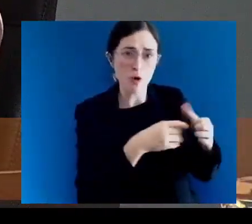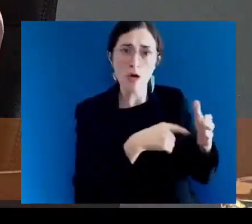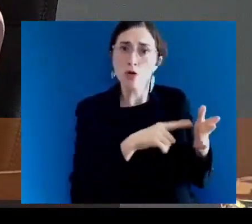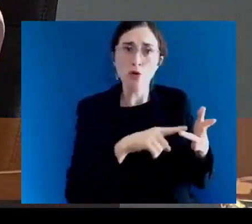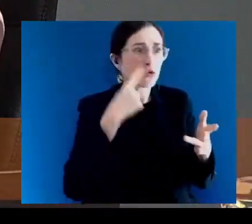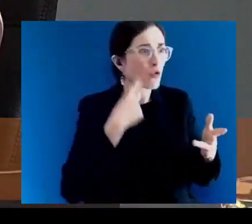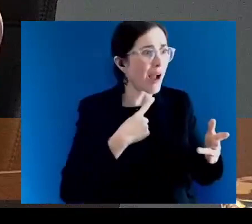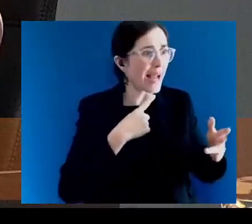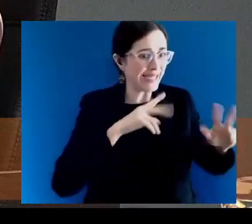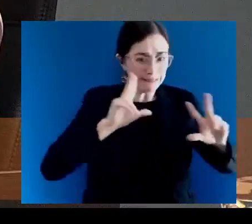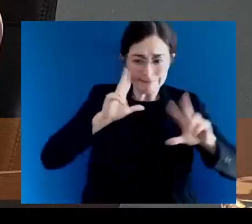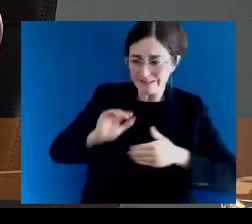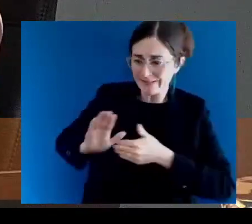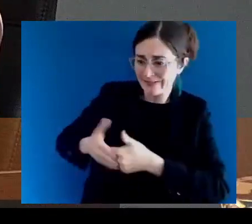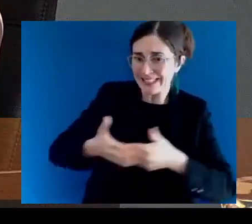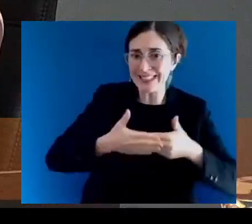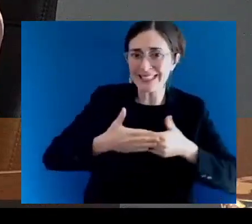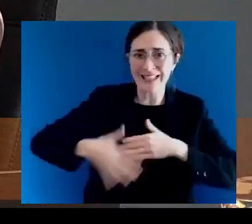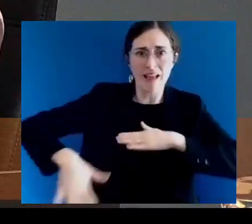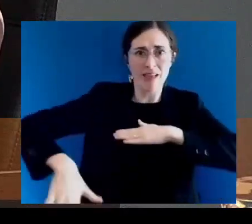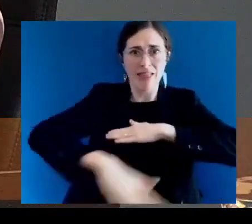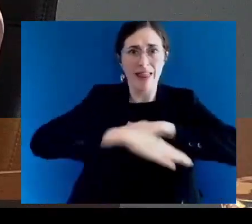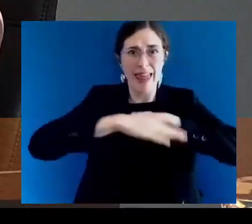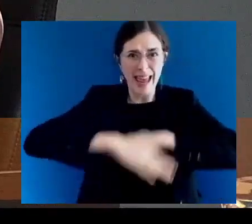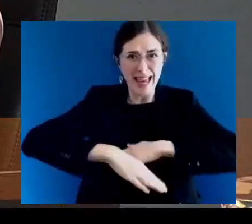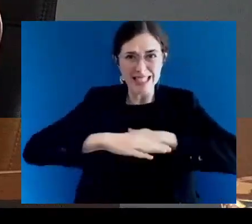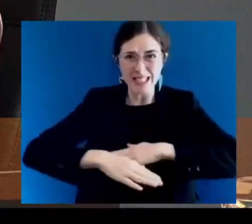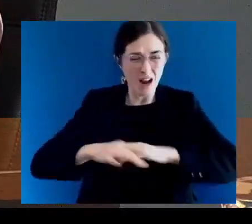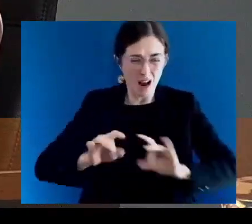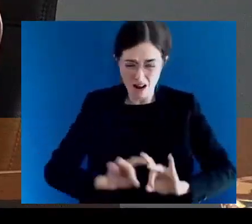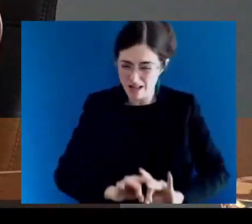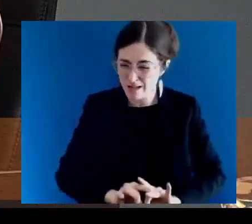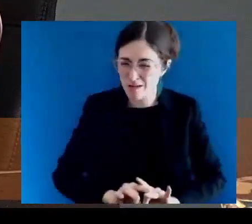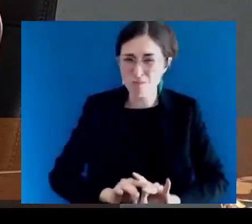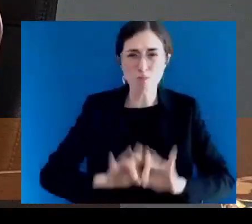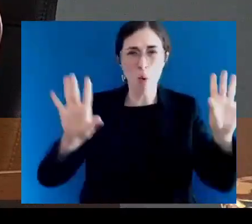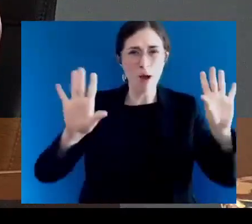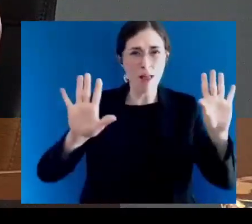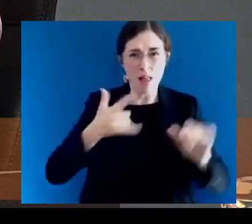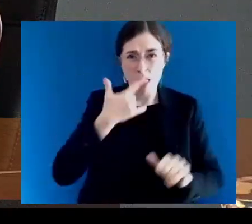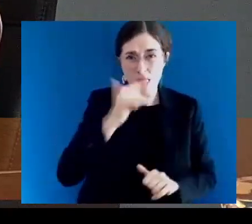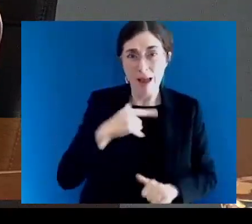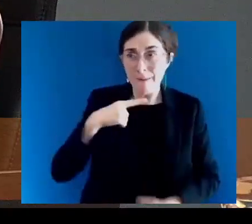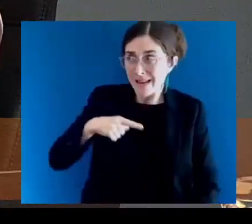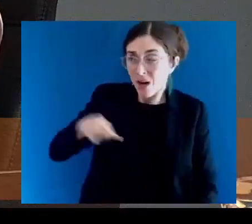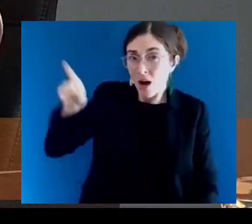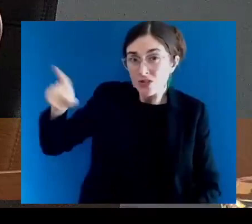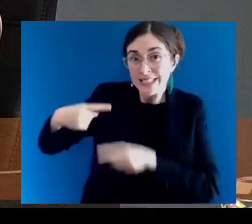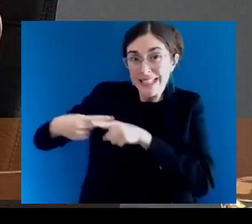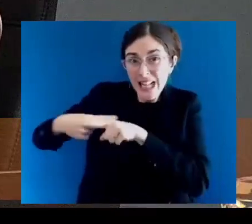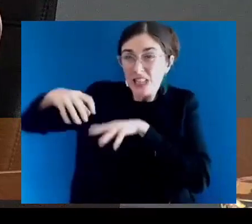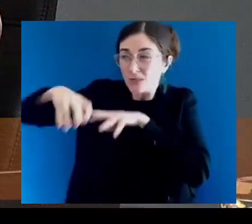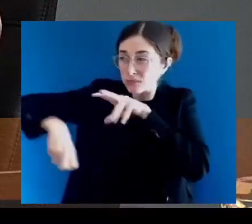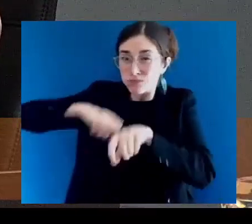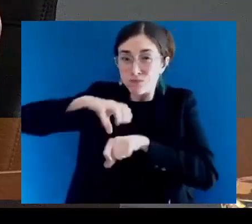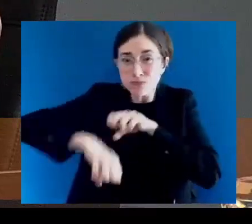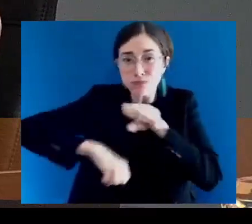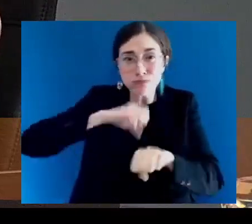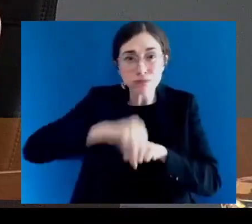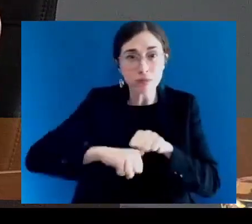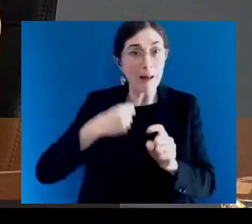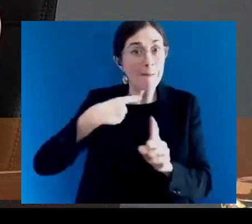what colonisation and the state have done and private as well.